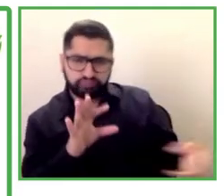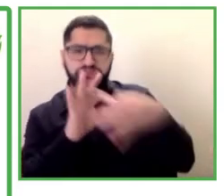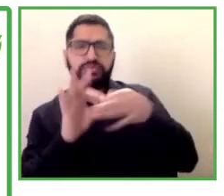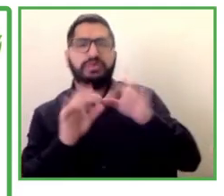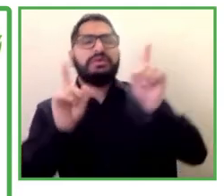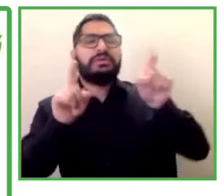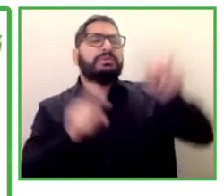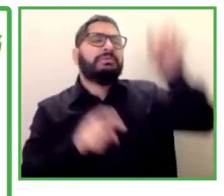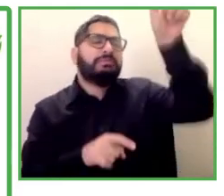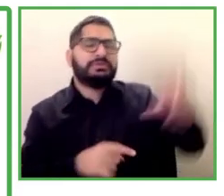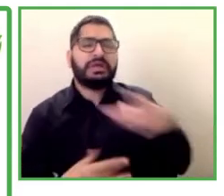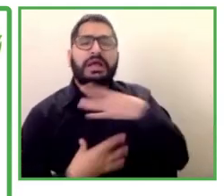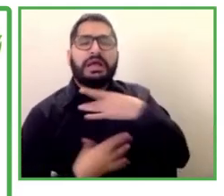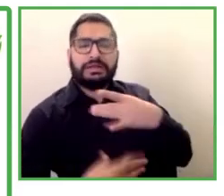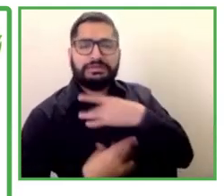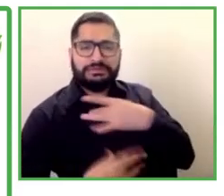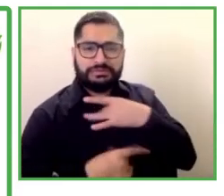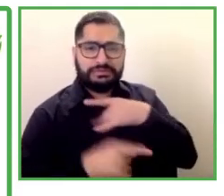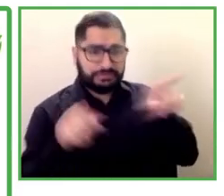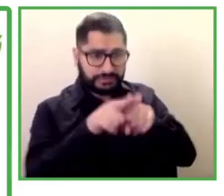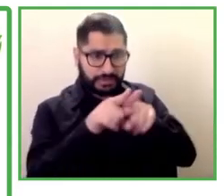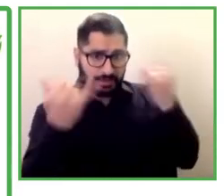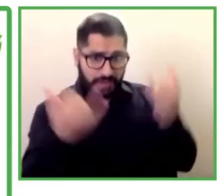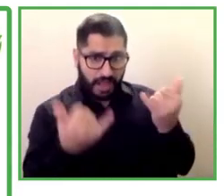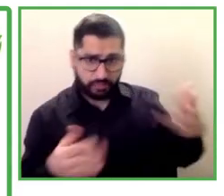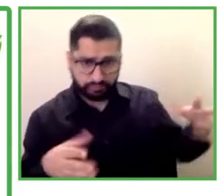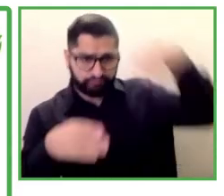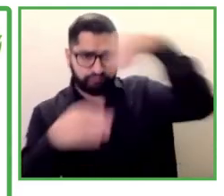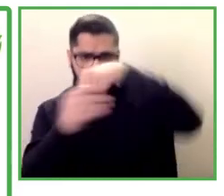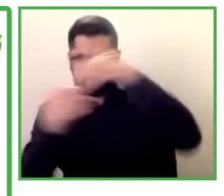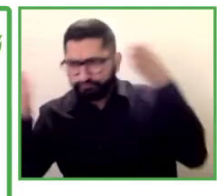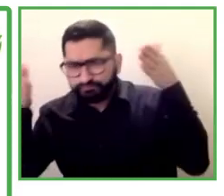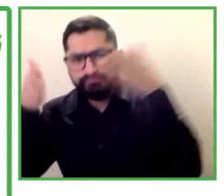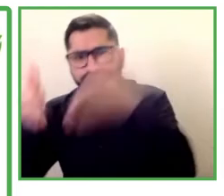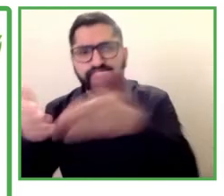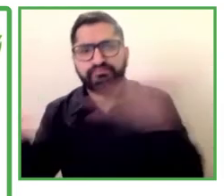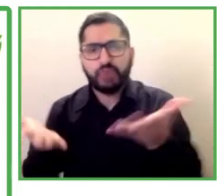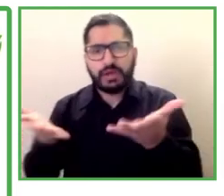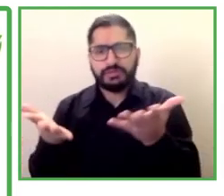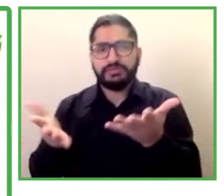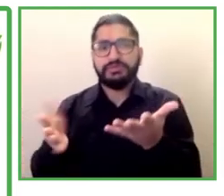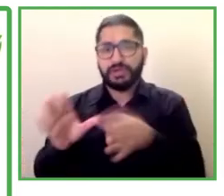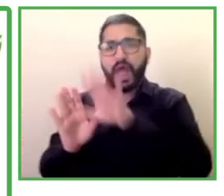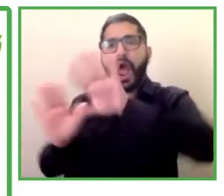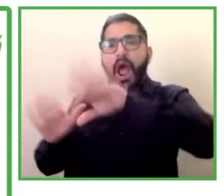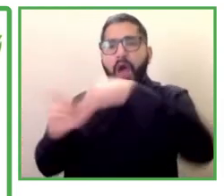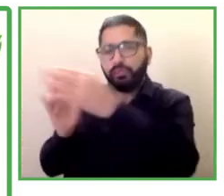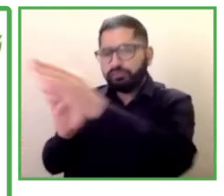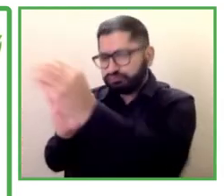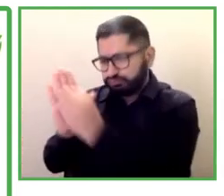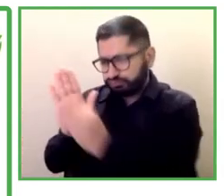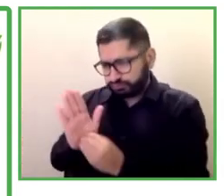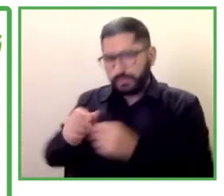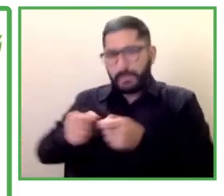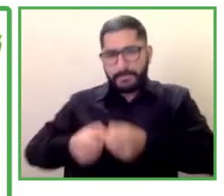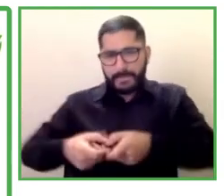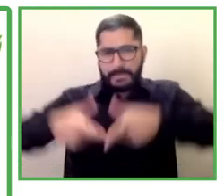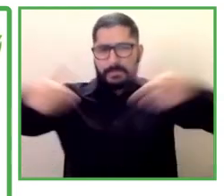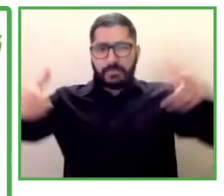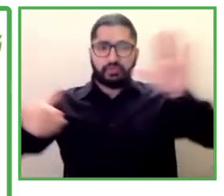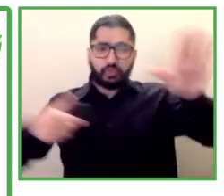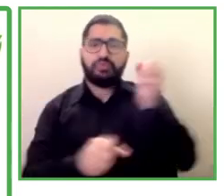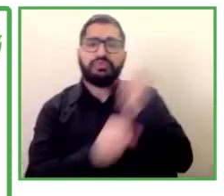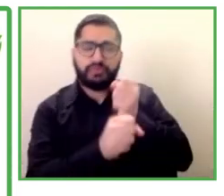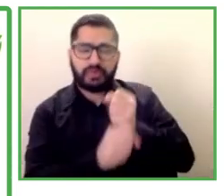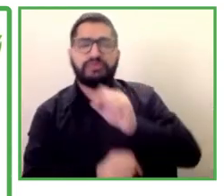adoption. And to date, SEED's work has led to state and local systematic change. And as